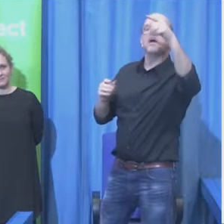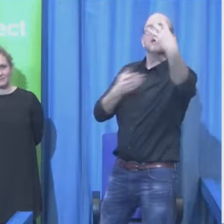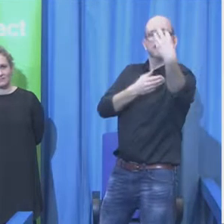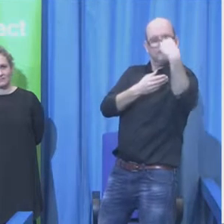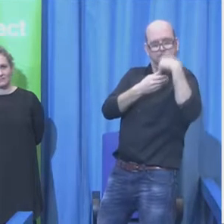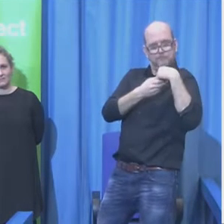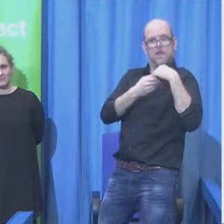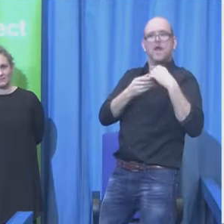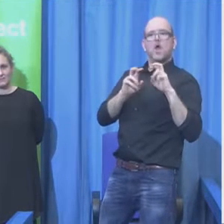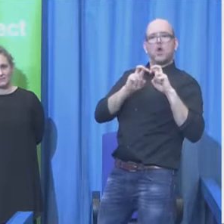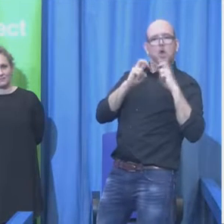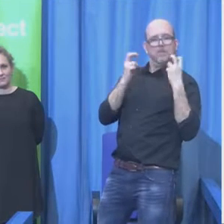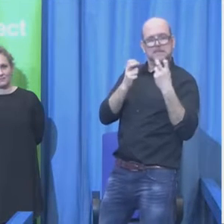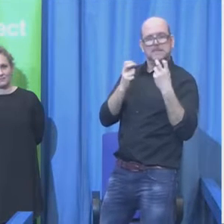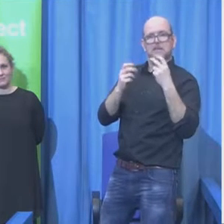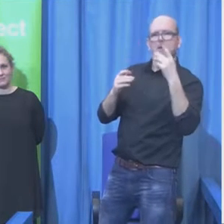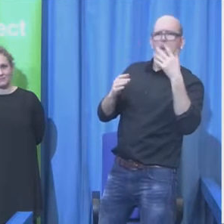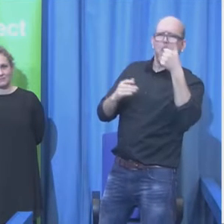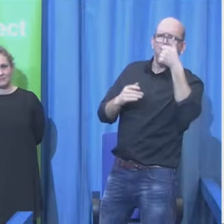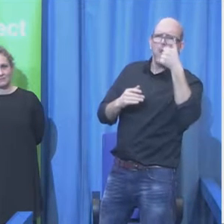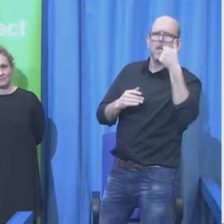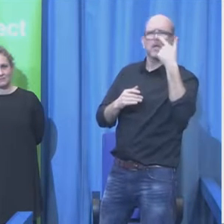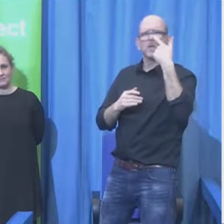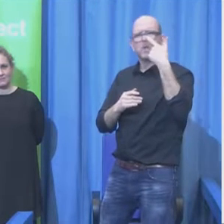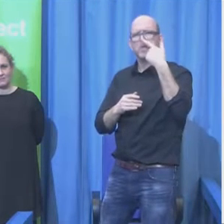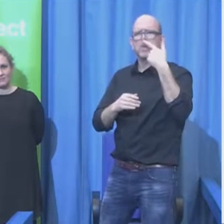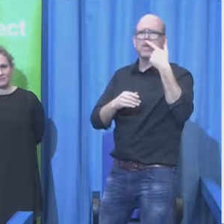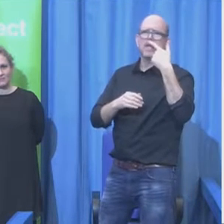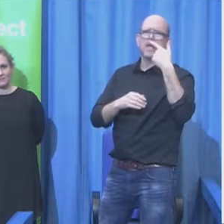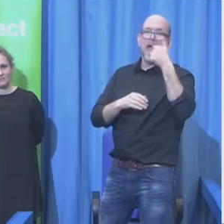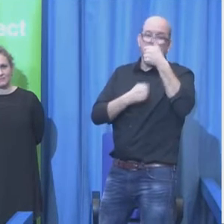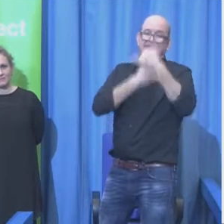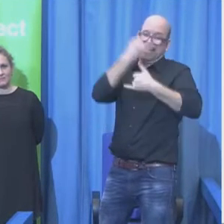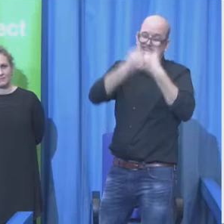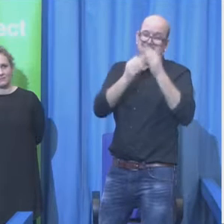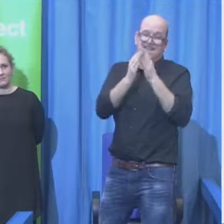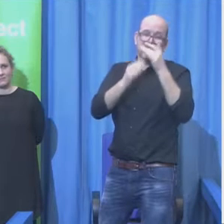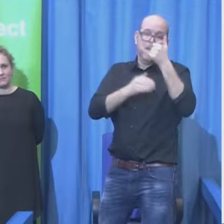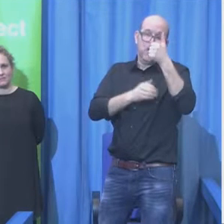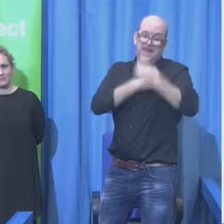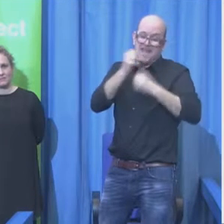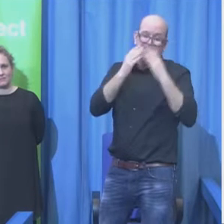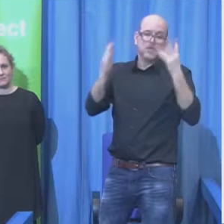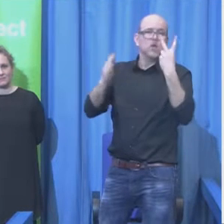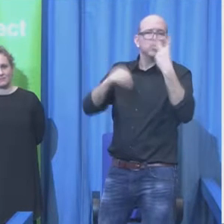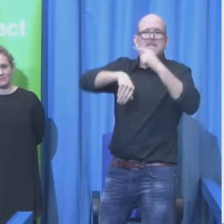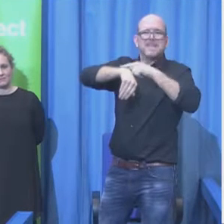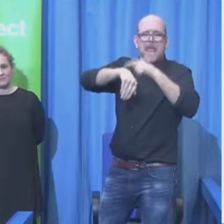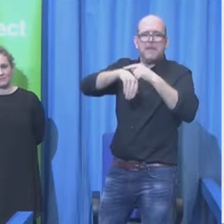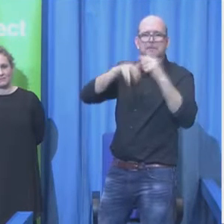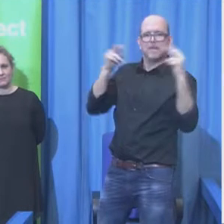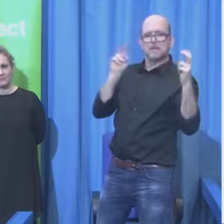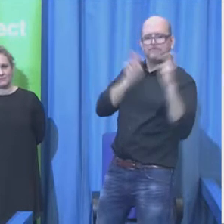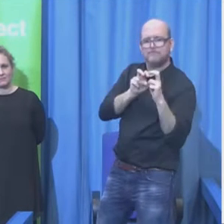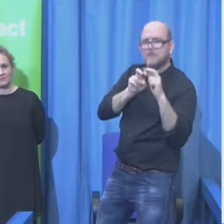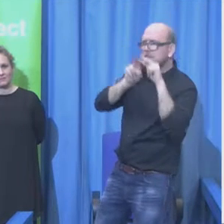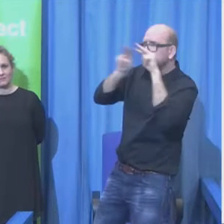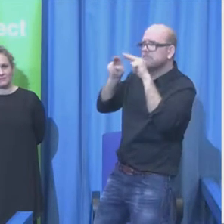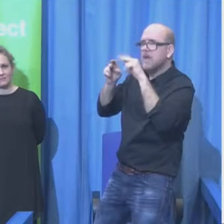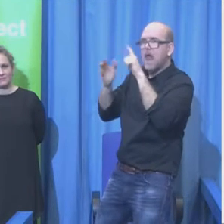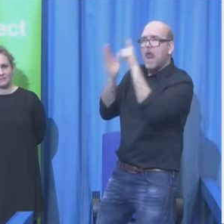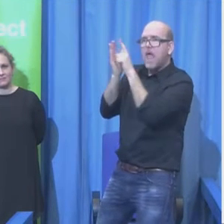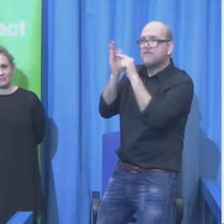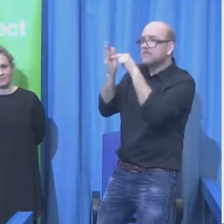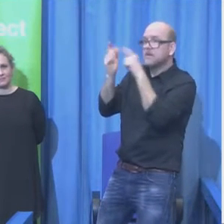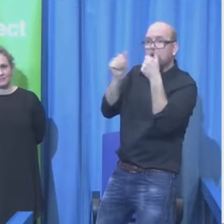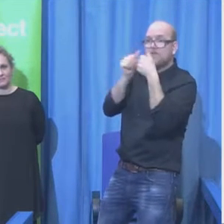the committee will meet once or twice a year to look into all issues related to disability as an enforcement mechanism. So.